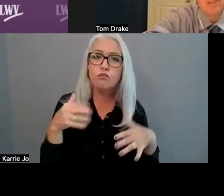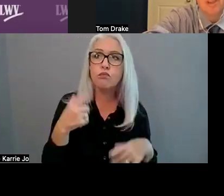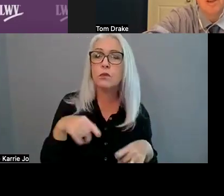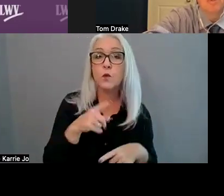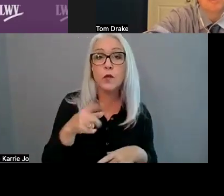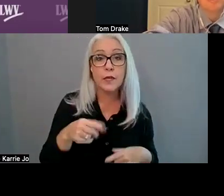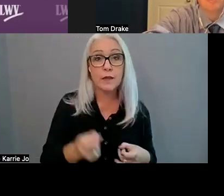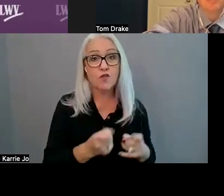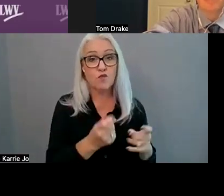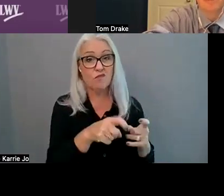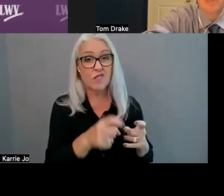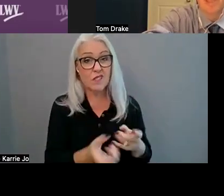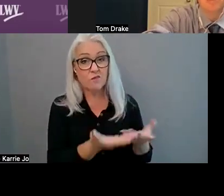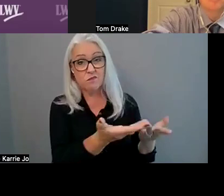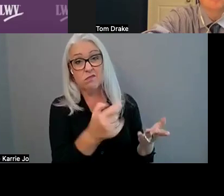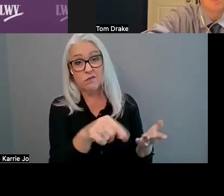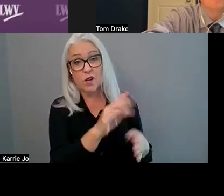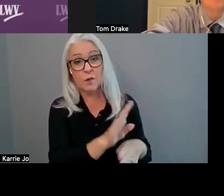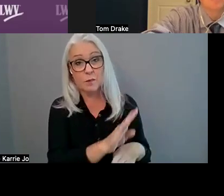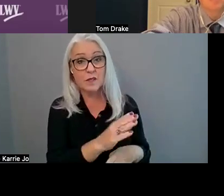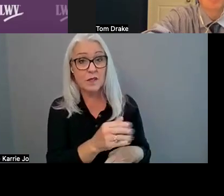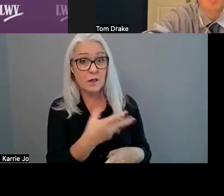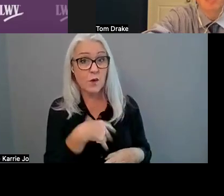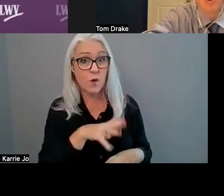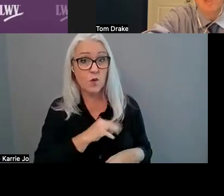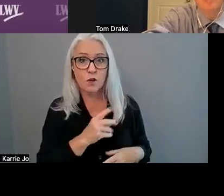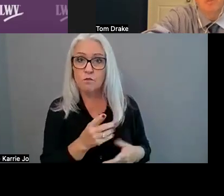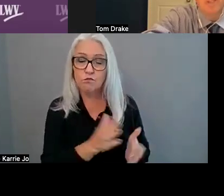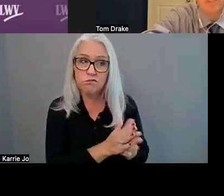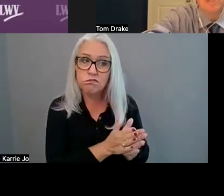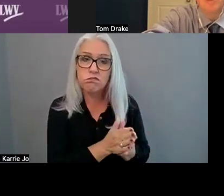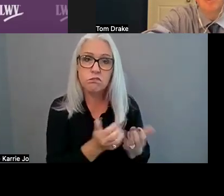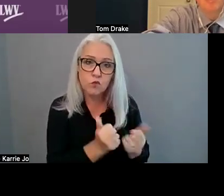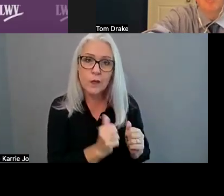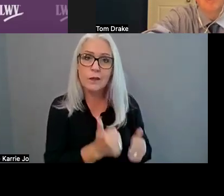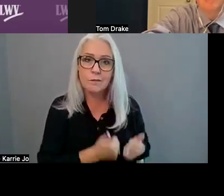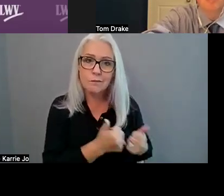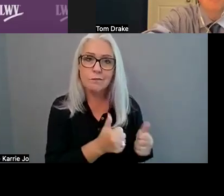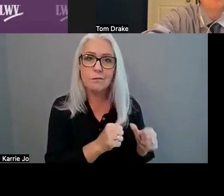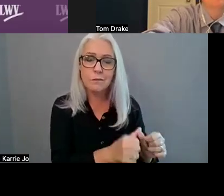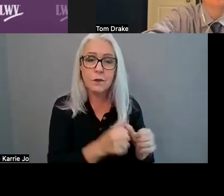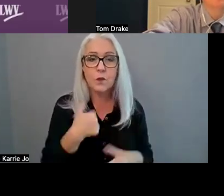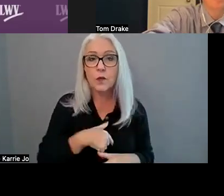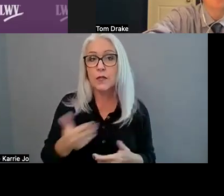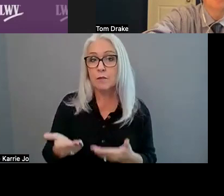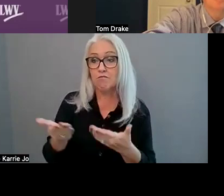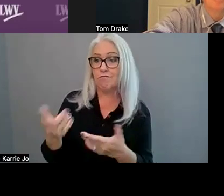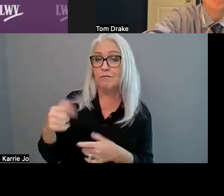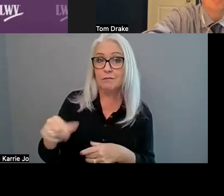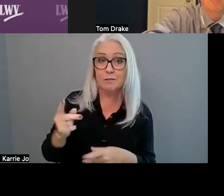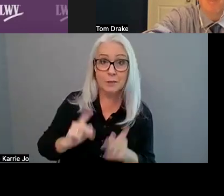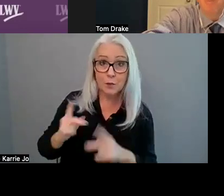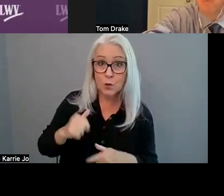owners because they're doing everything they can to survive. And we owe that to our residents, and we owe that to our visitors that are coming here.